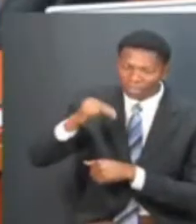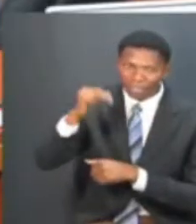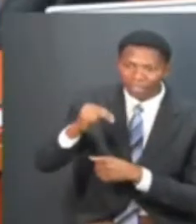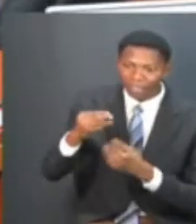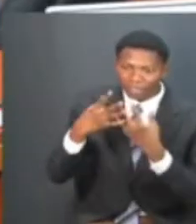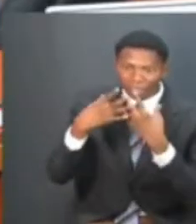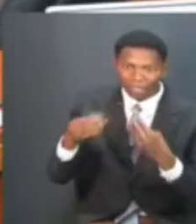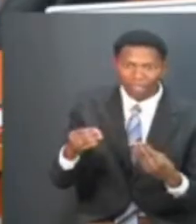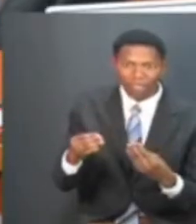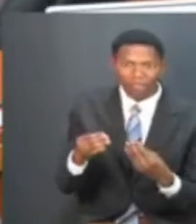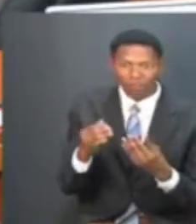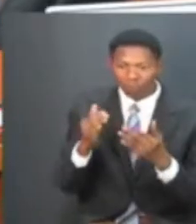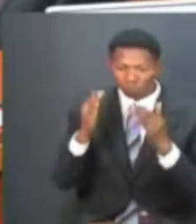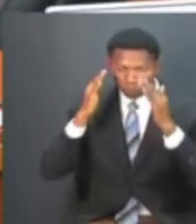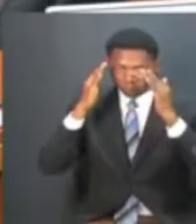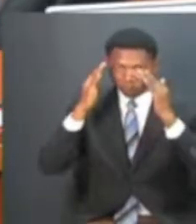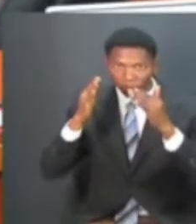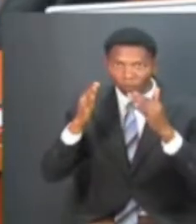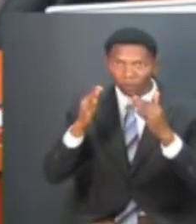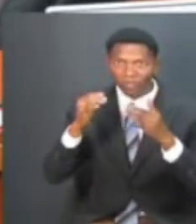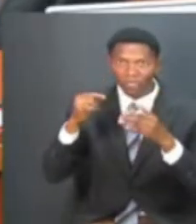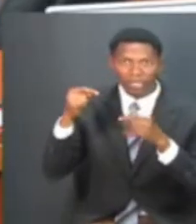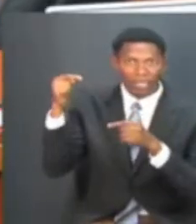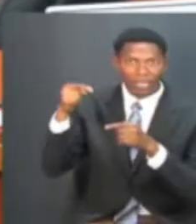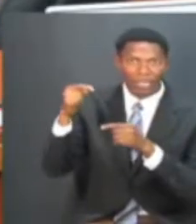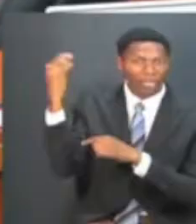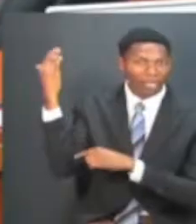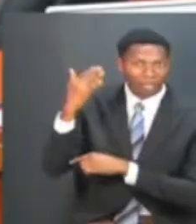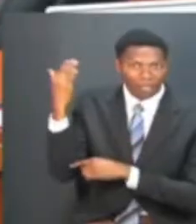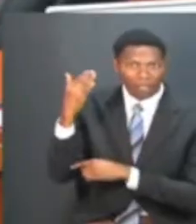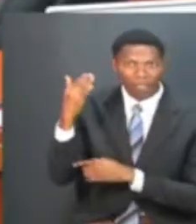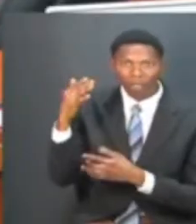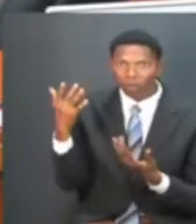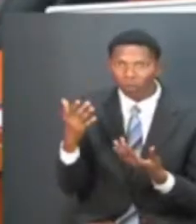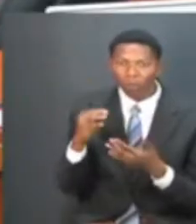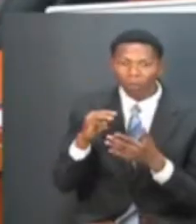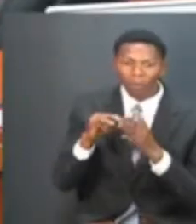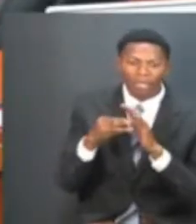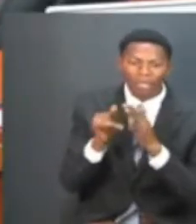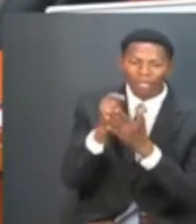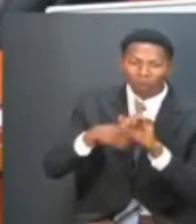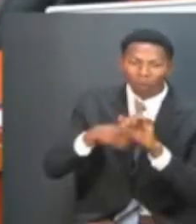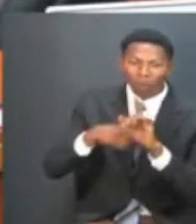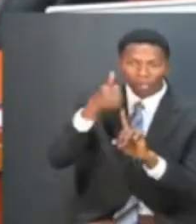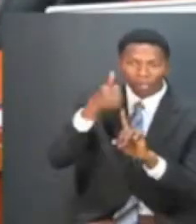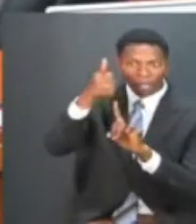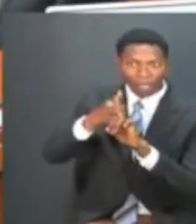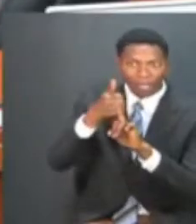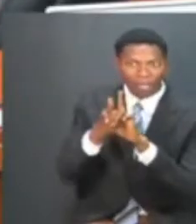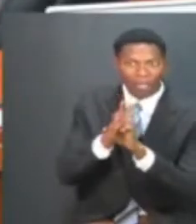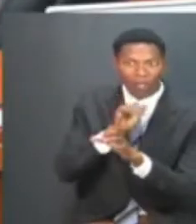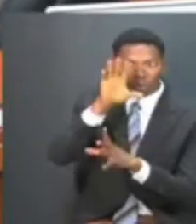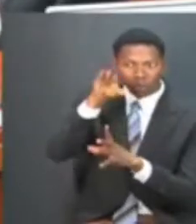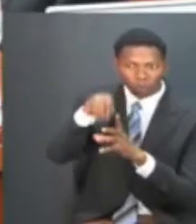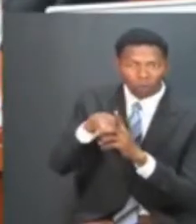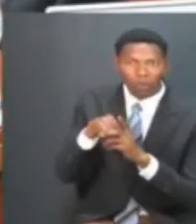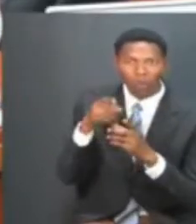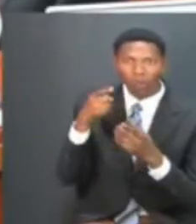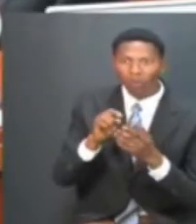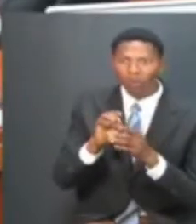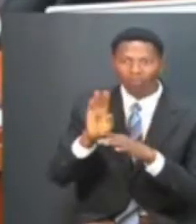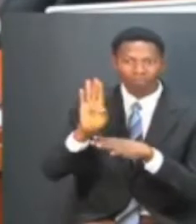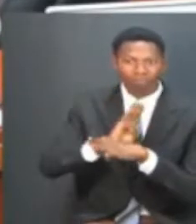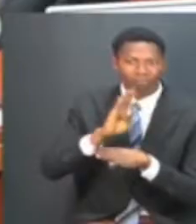solution emphasized in this statement is the advocacy for the inclusion of